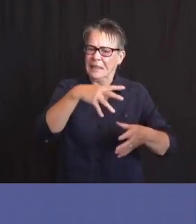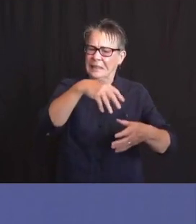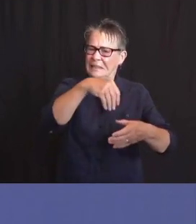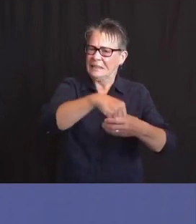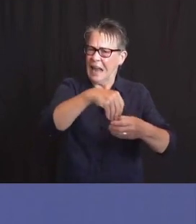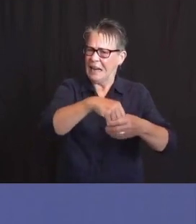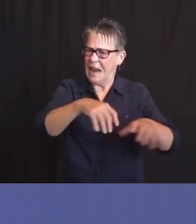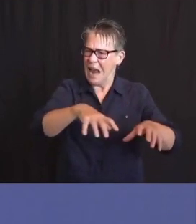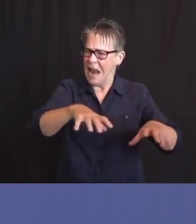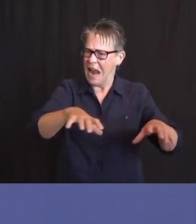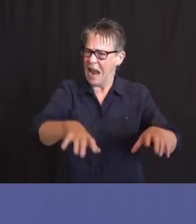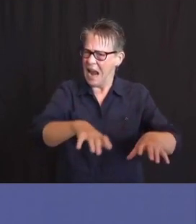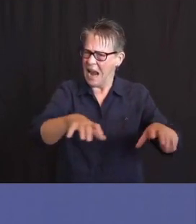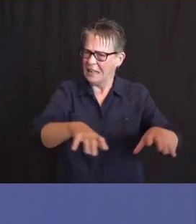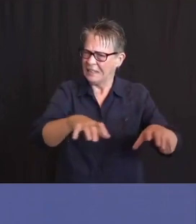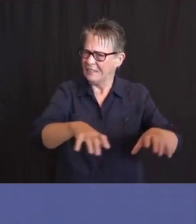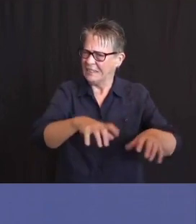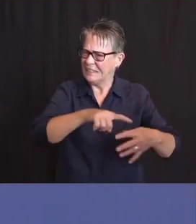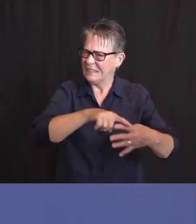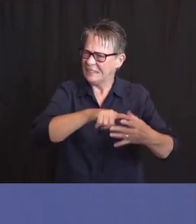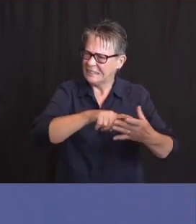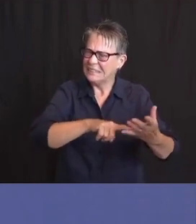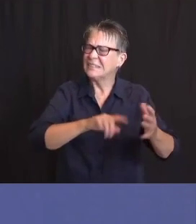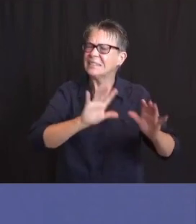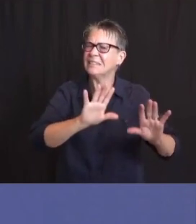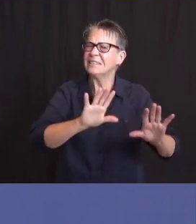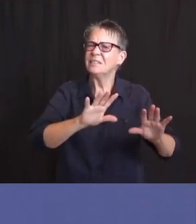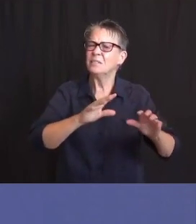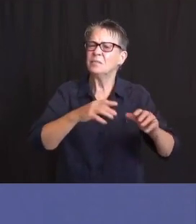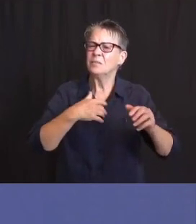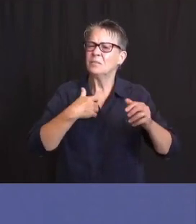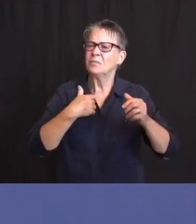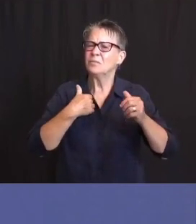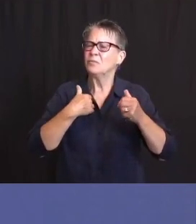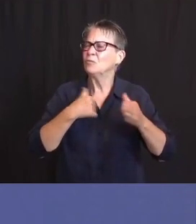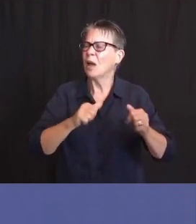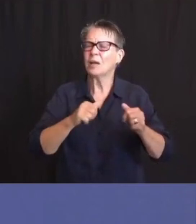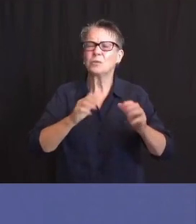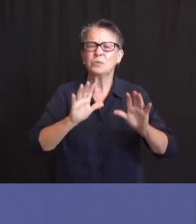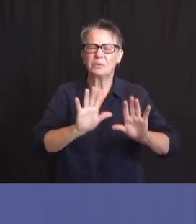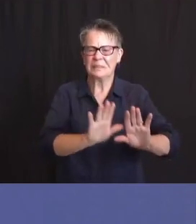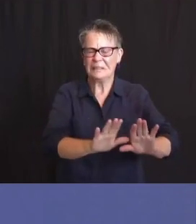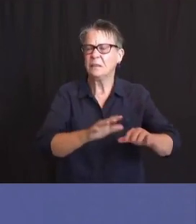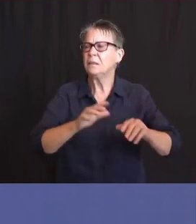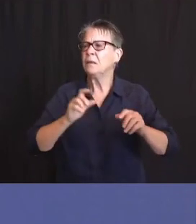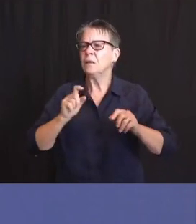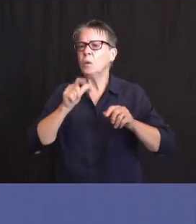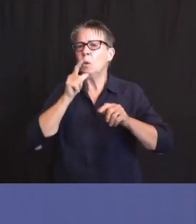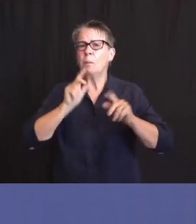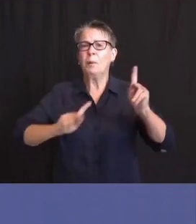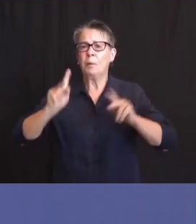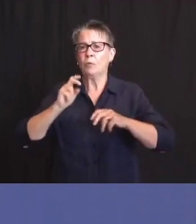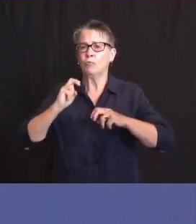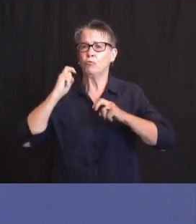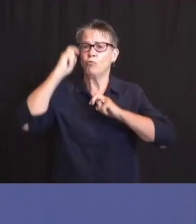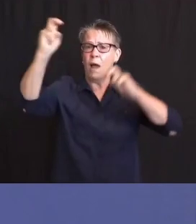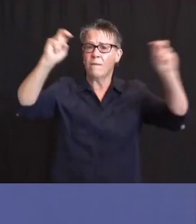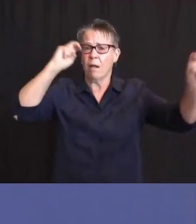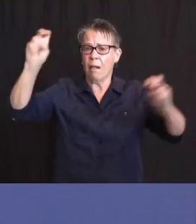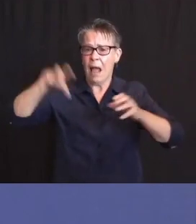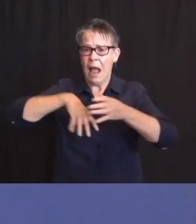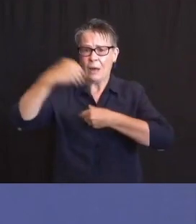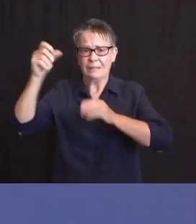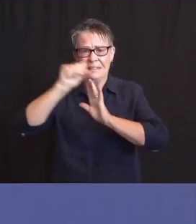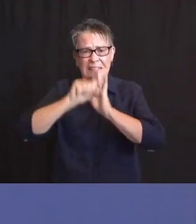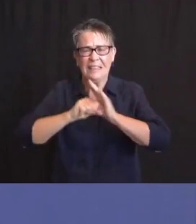manage out-of-state travel coming in here, and New Jerseyans who have gone out of state coming back in here. We frankly don't see